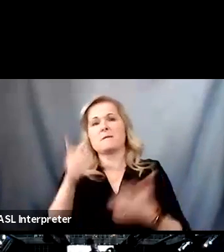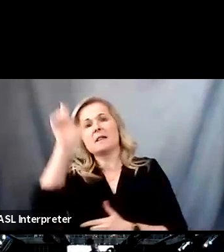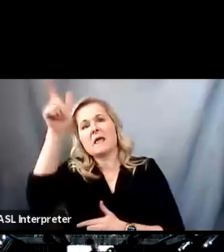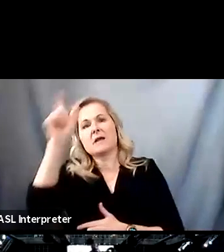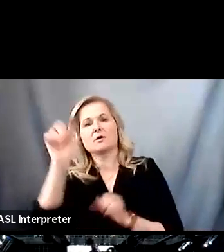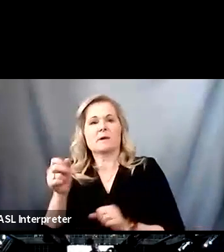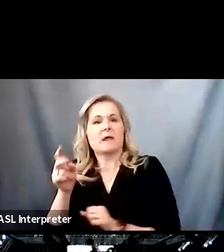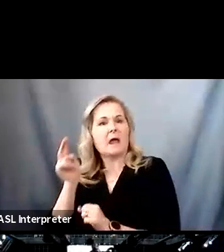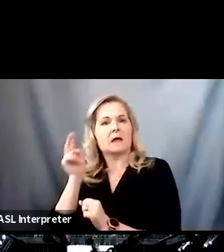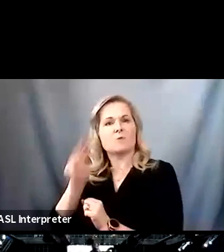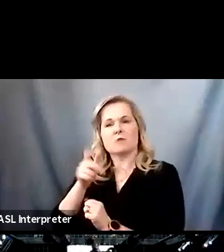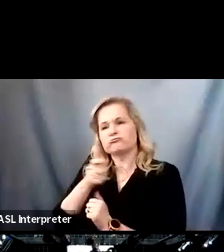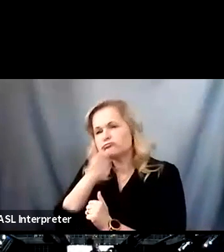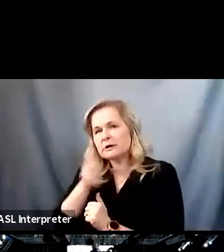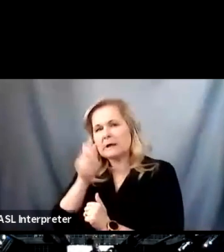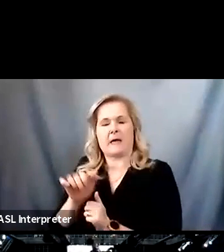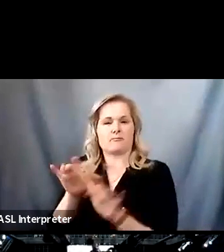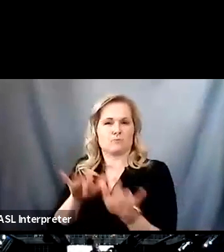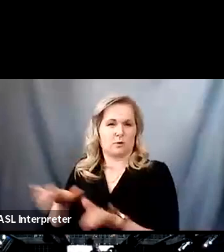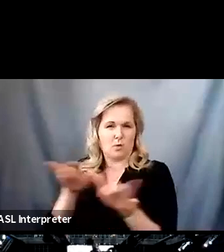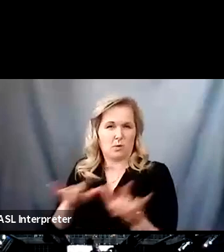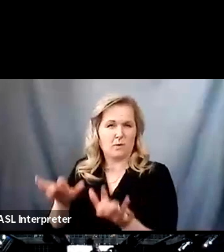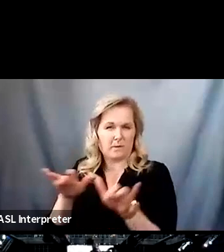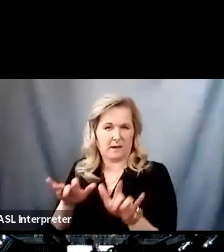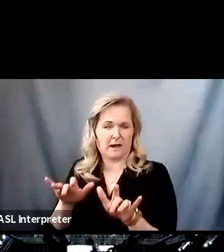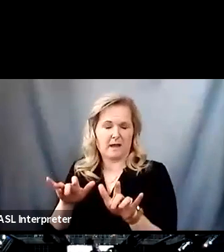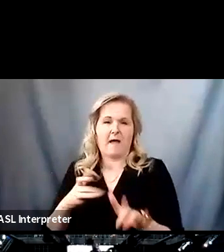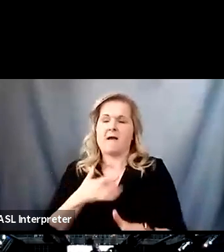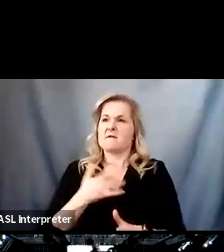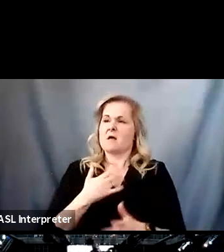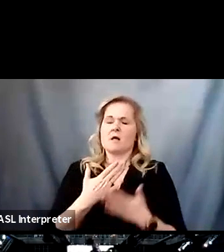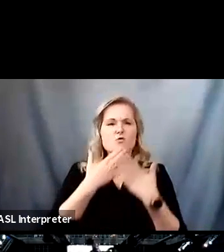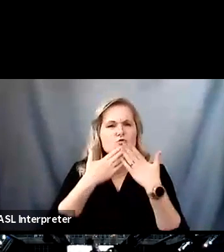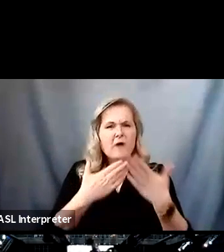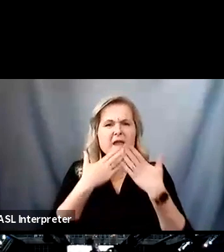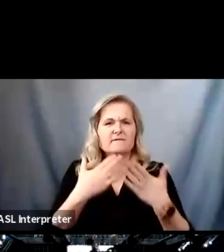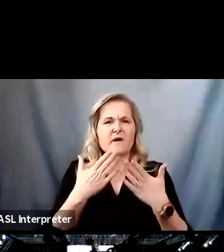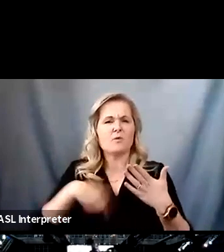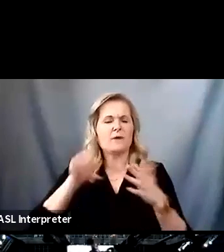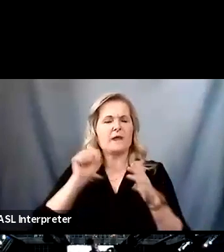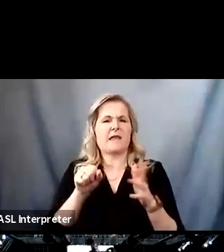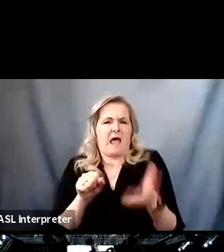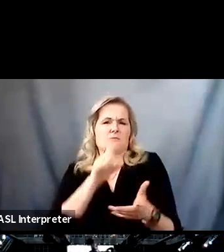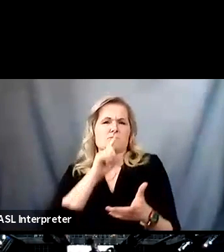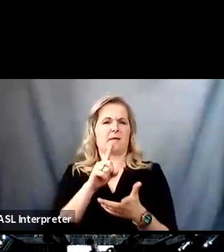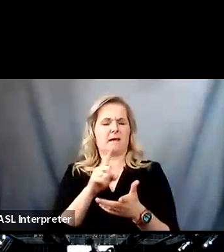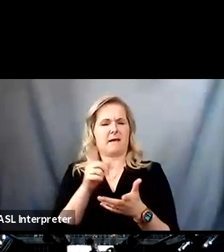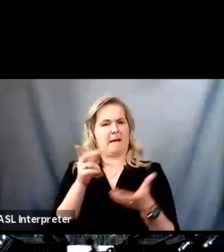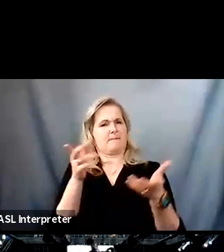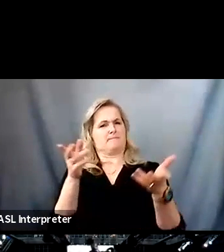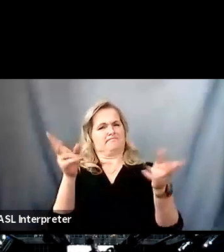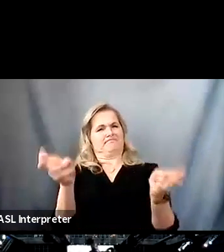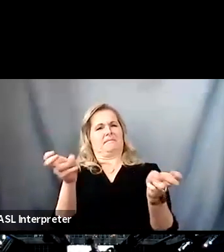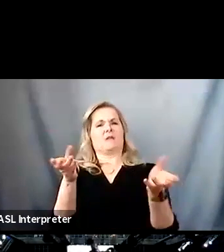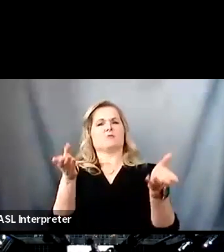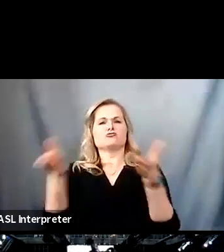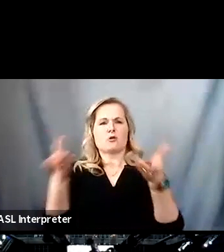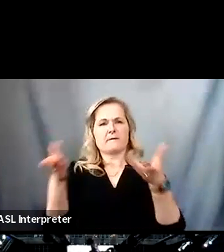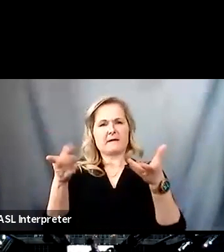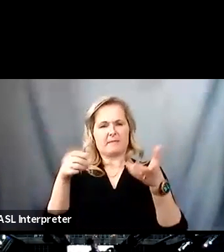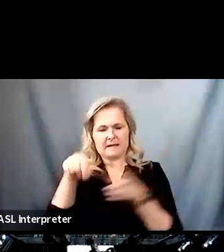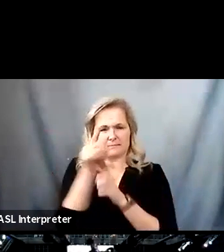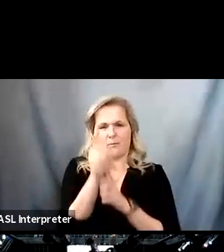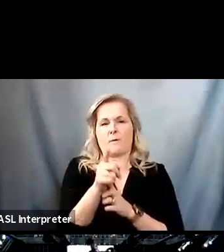after, and just feel really grateful that we can hopefully be of service in some way in this moment and